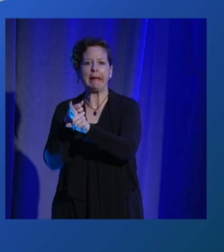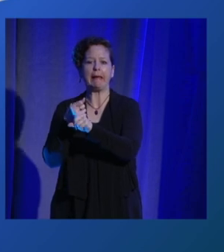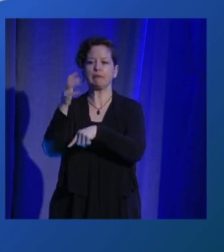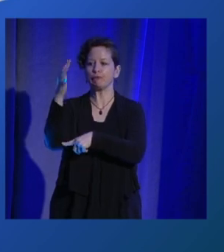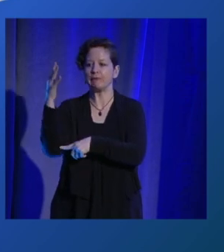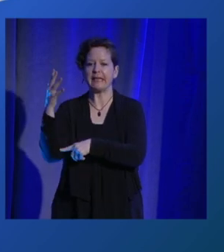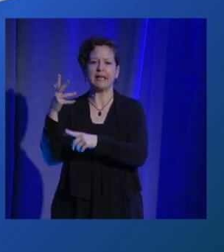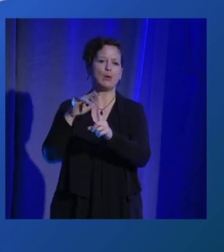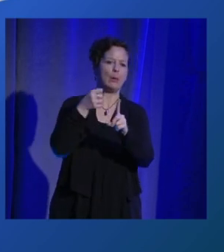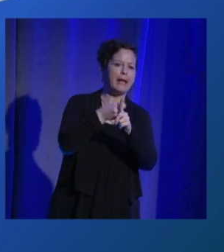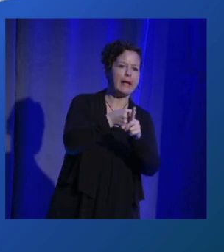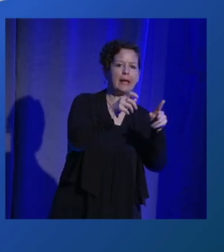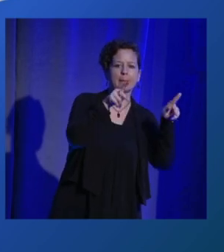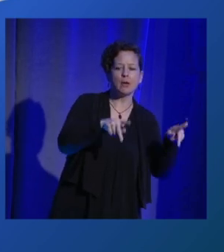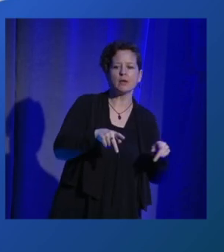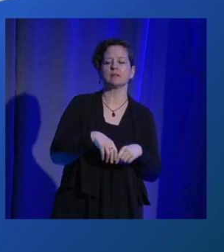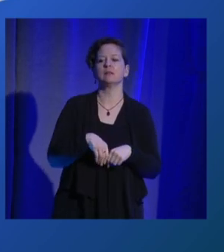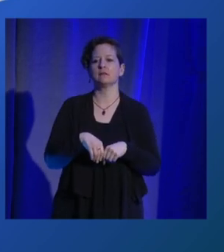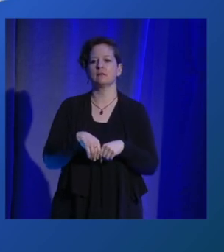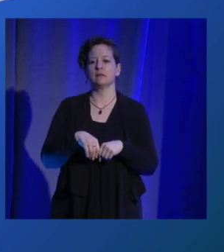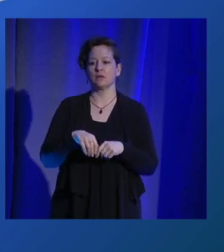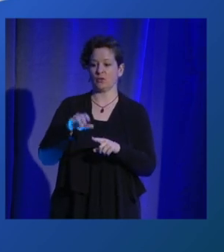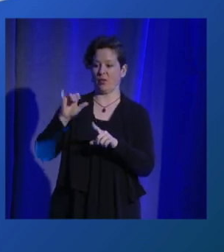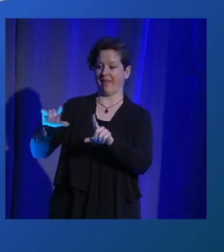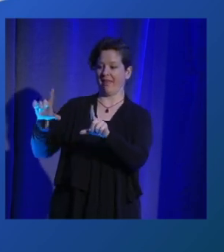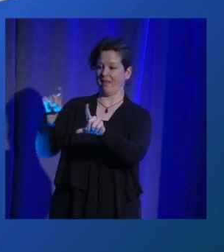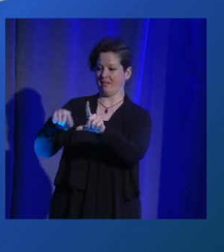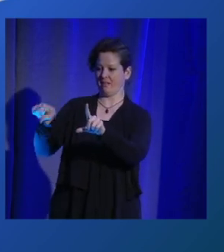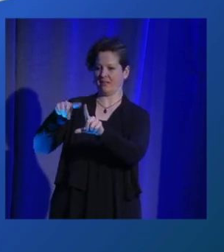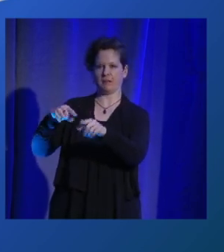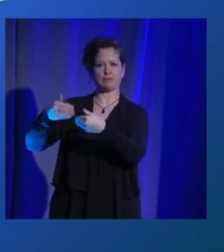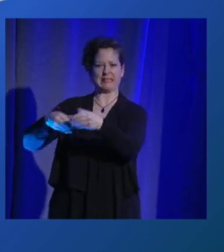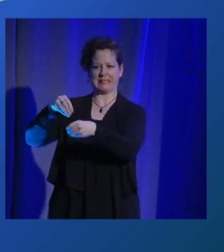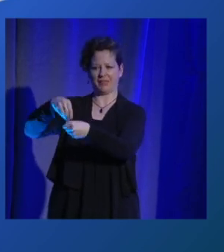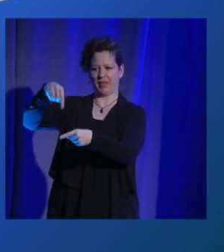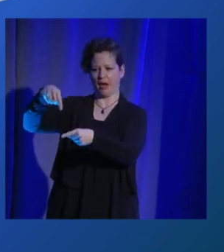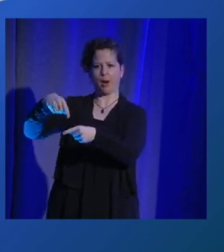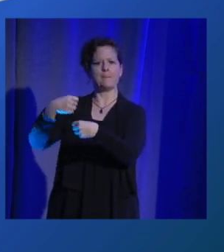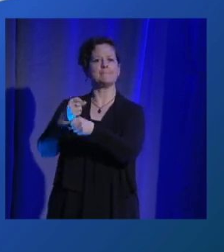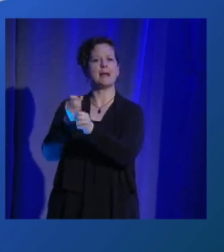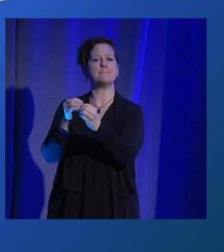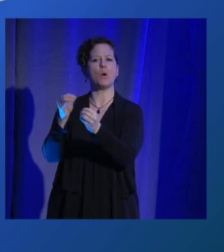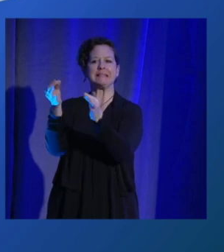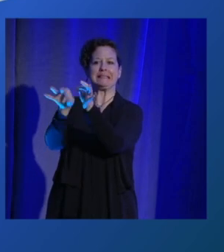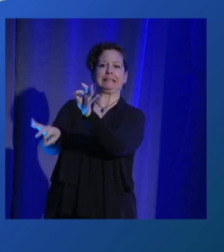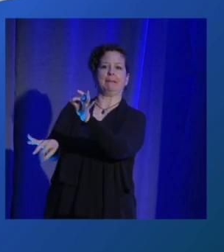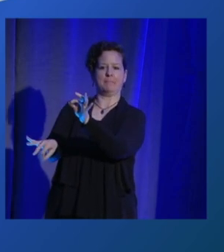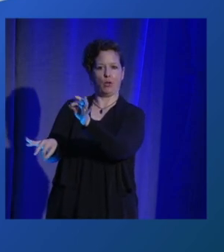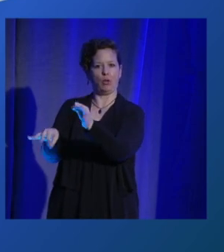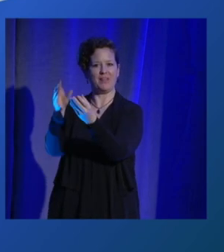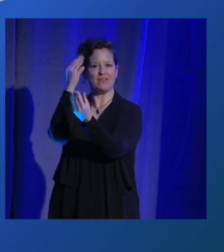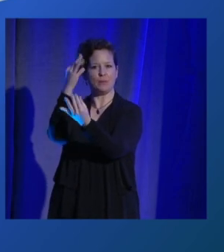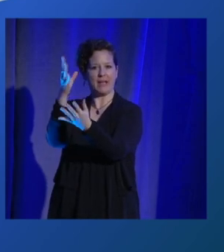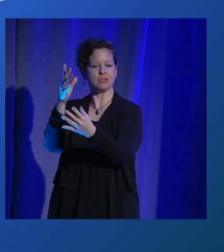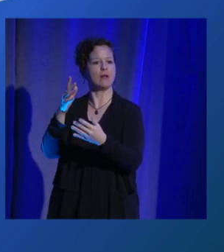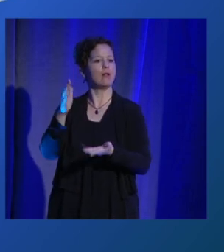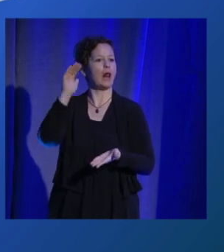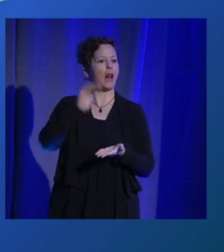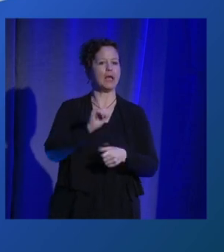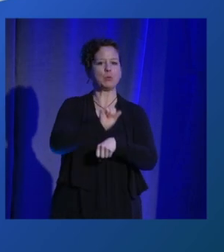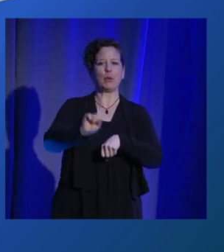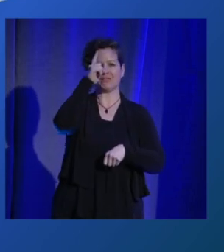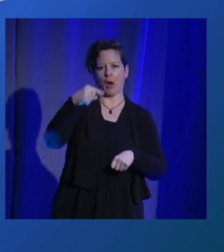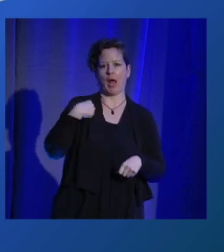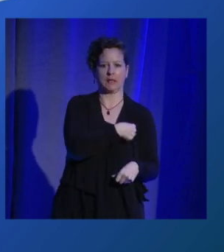decision it also simplifies the information so humans are not data overloaded right so